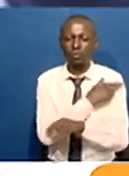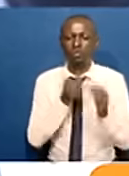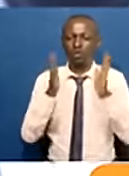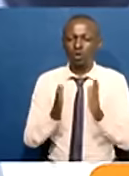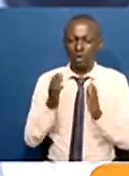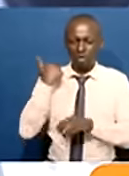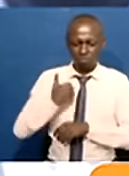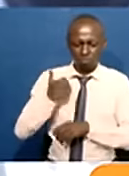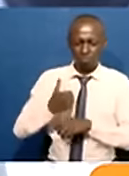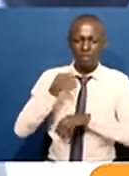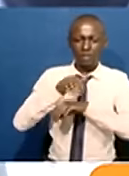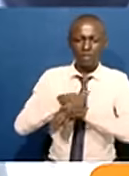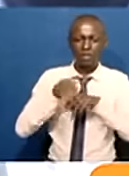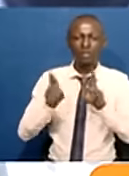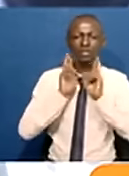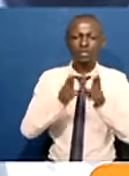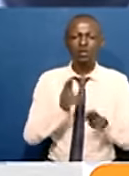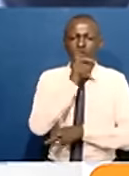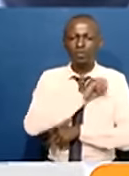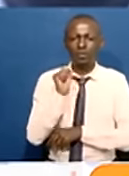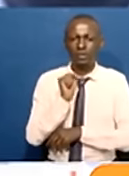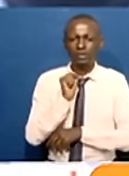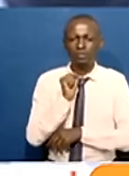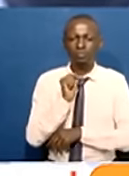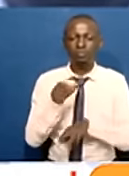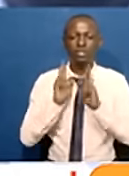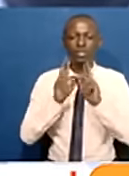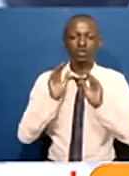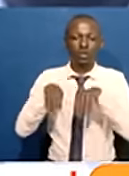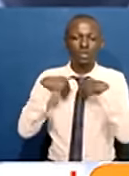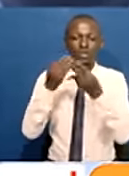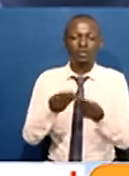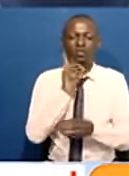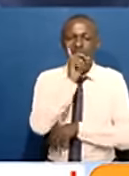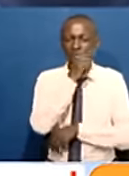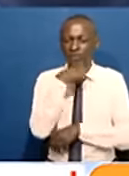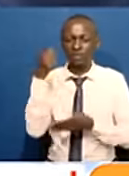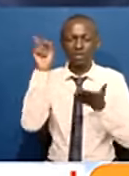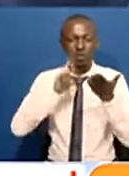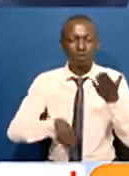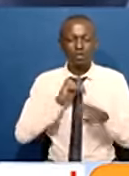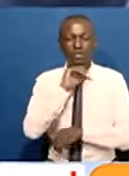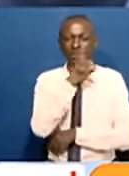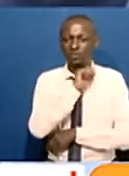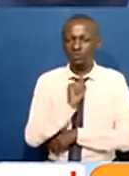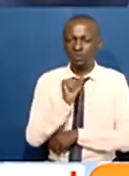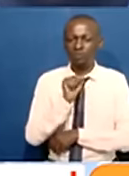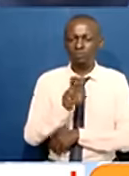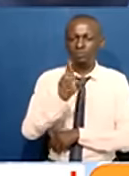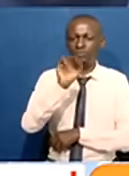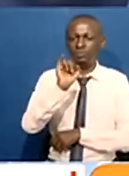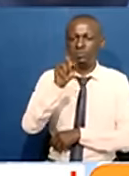result. We have been given the results. We have been told that the late